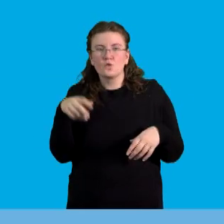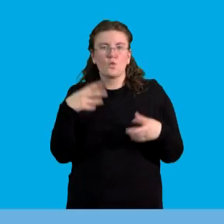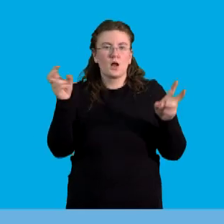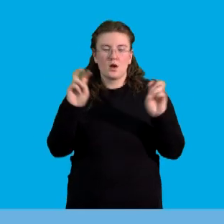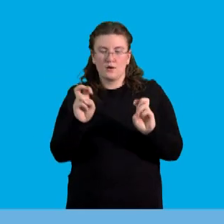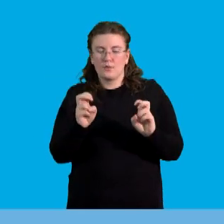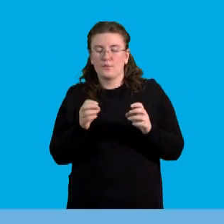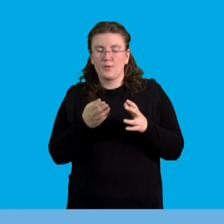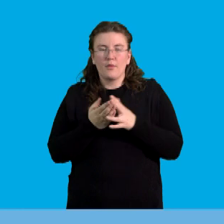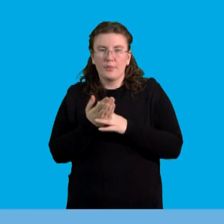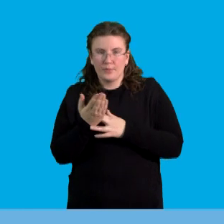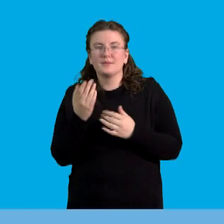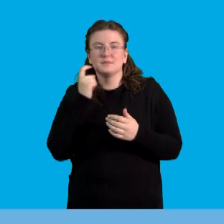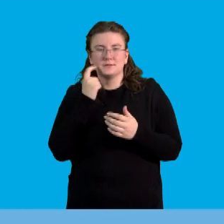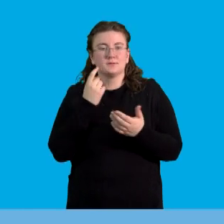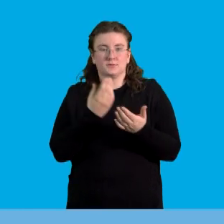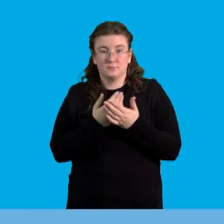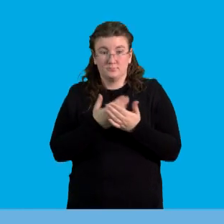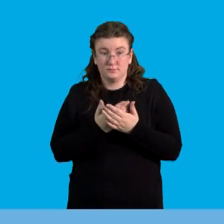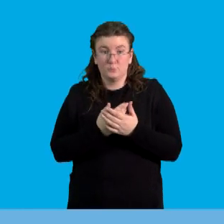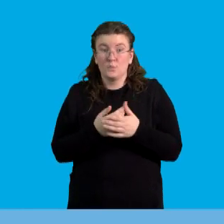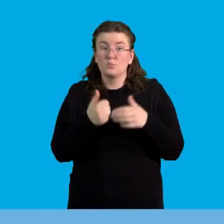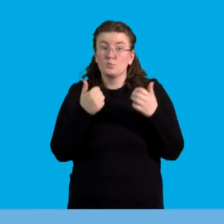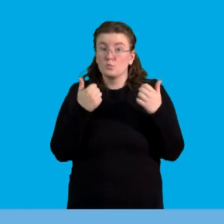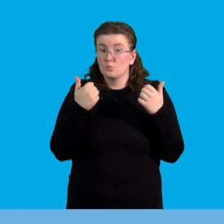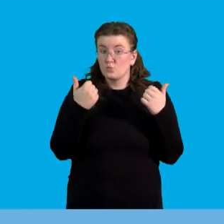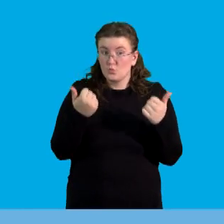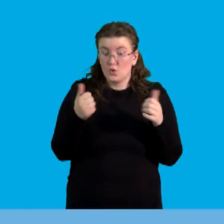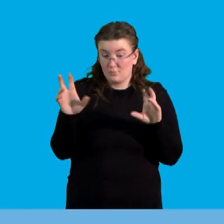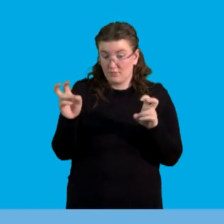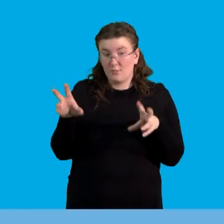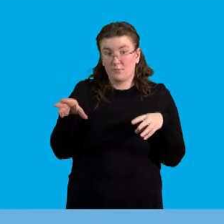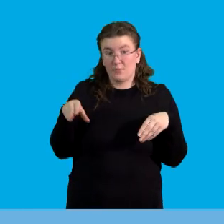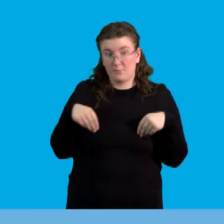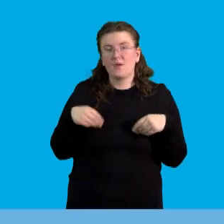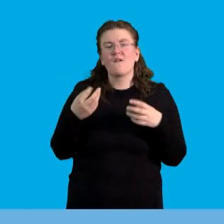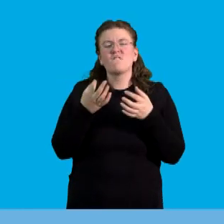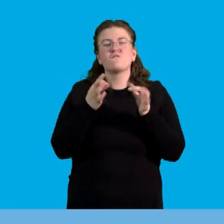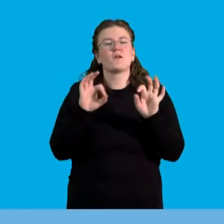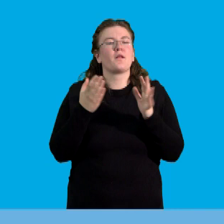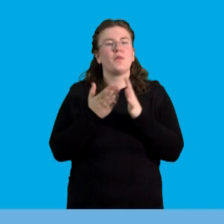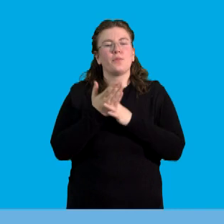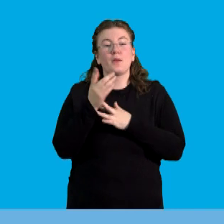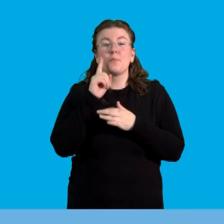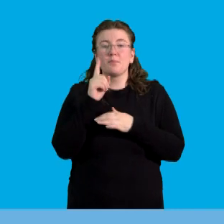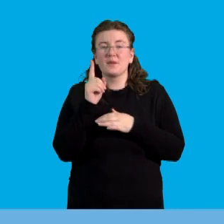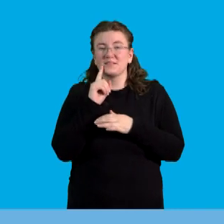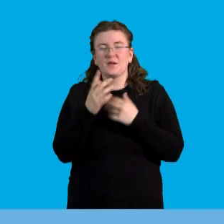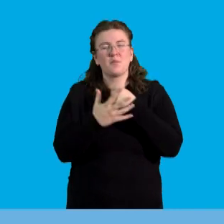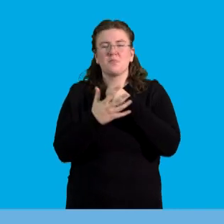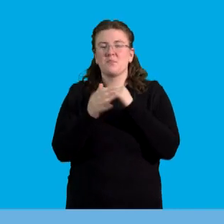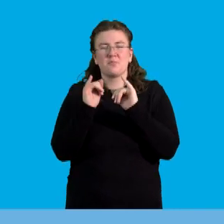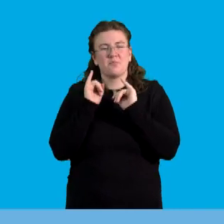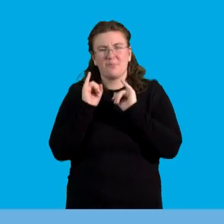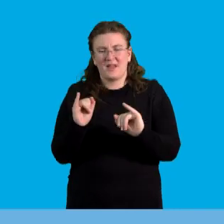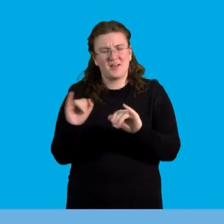pass through it easily. A good conductor allows free passage, while a poor conductor allows a partial passage. So